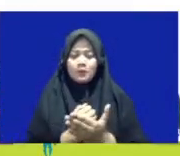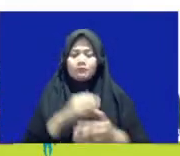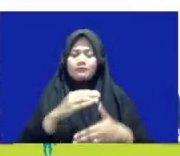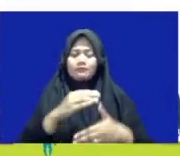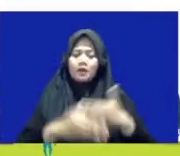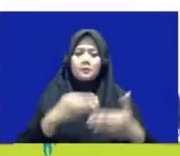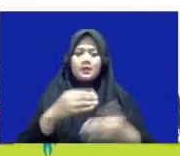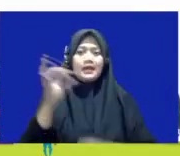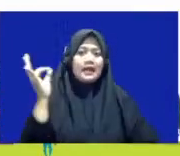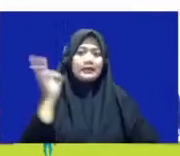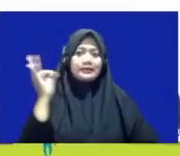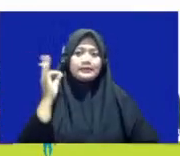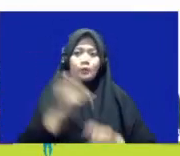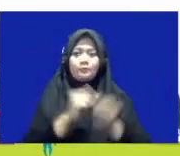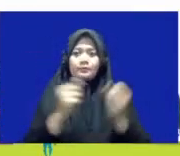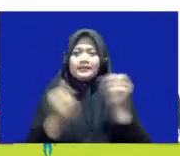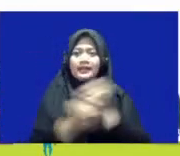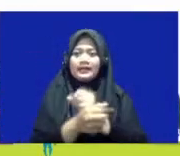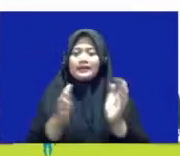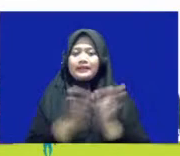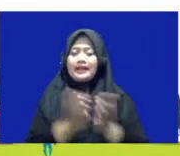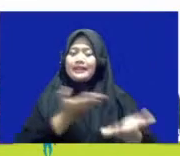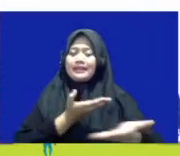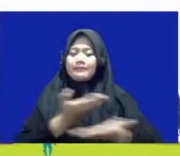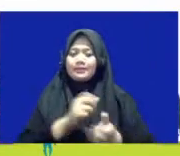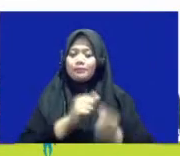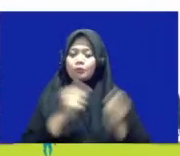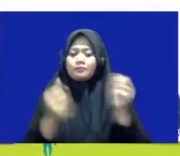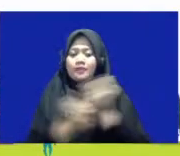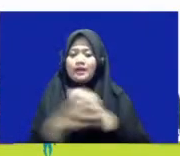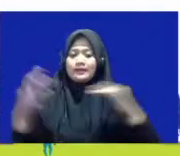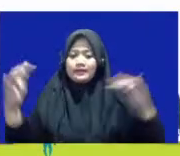its National Medium-Term Development Plan